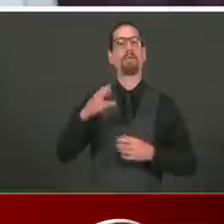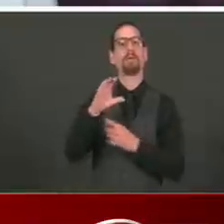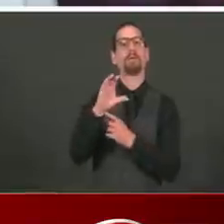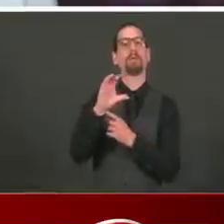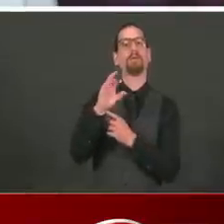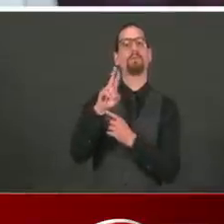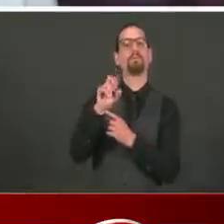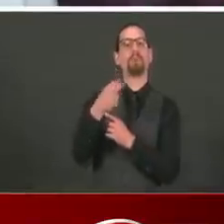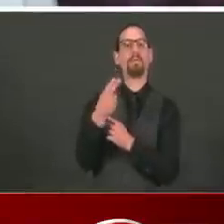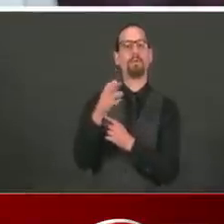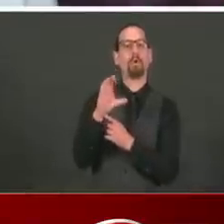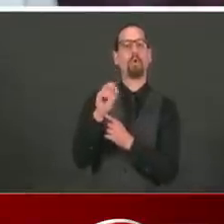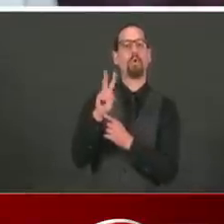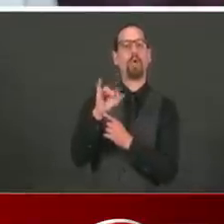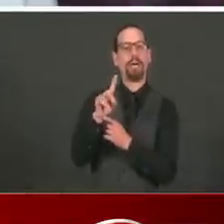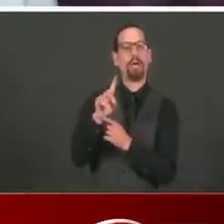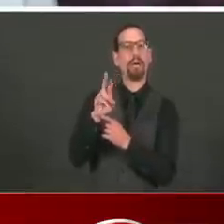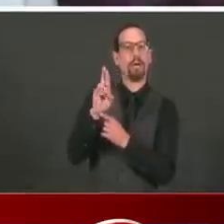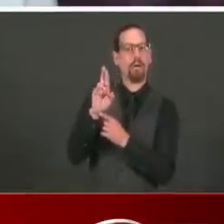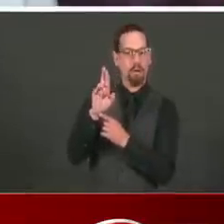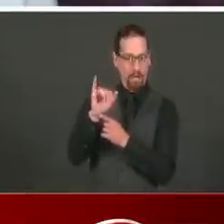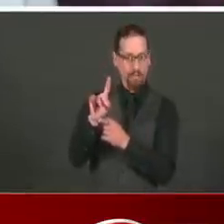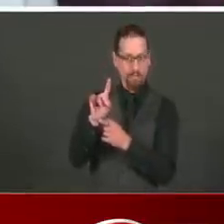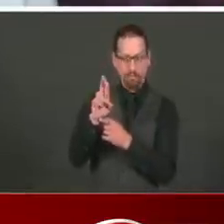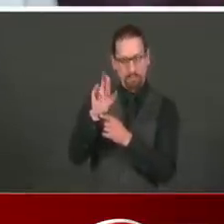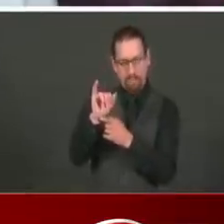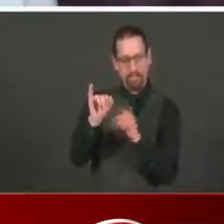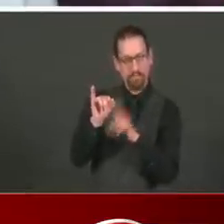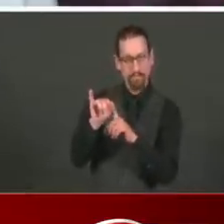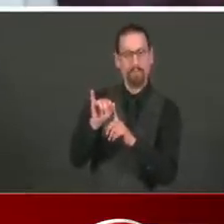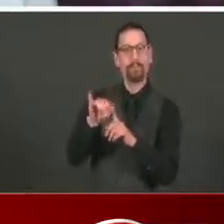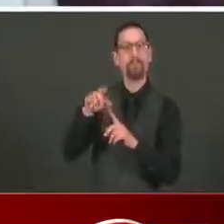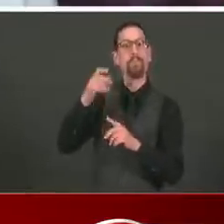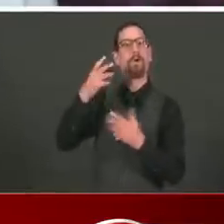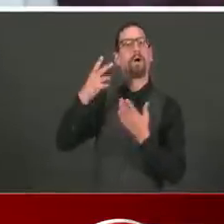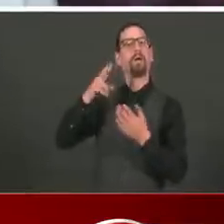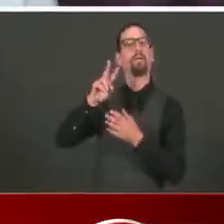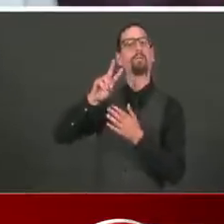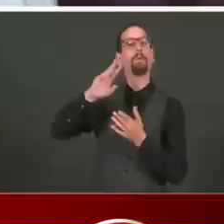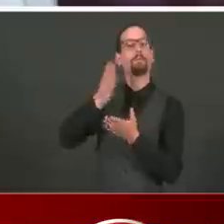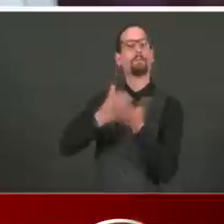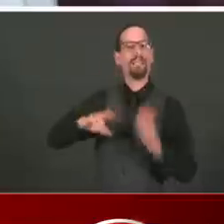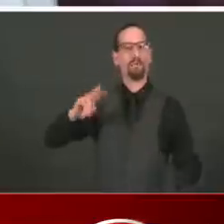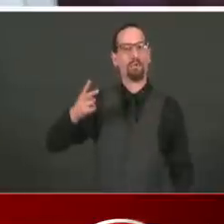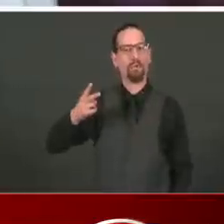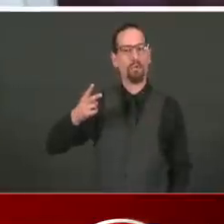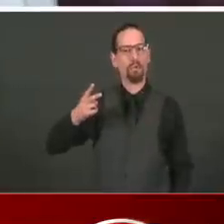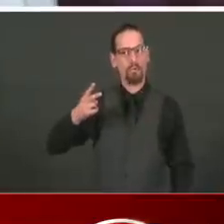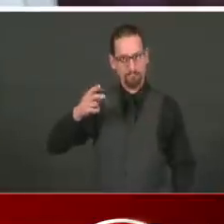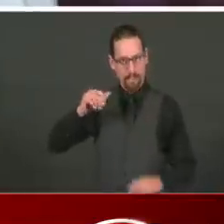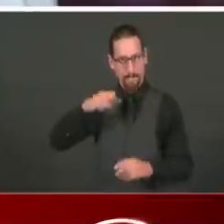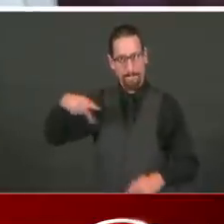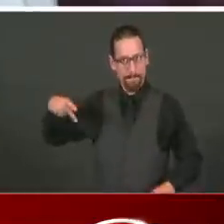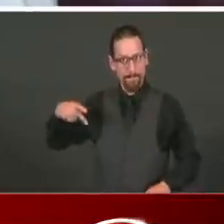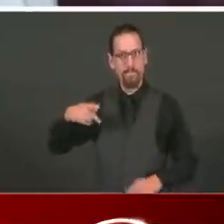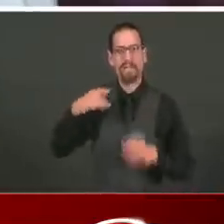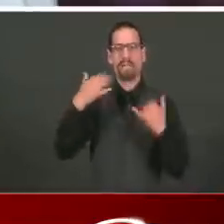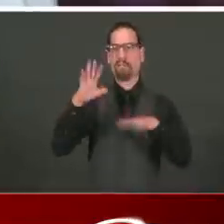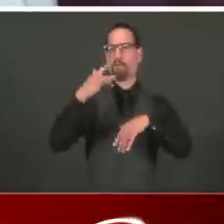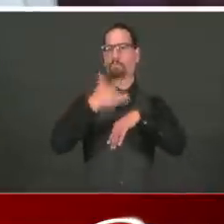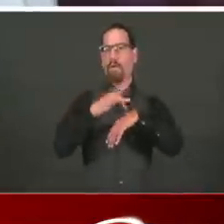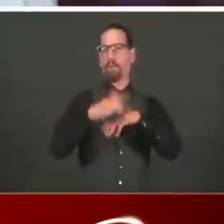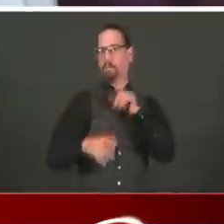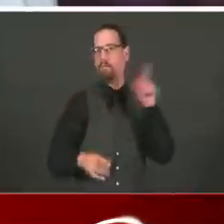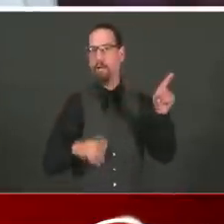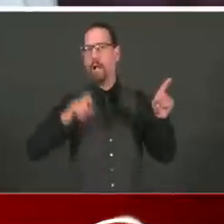COVID RI app is now available for download at the Apple Store and Google Play. So download it,